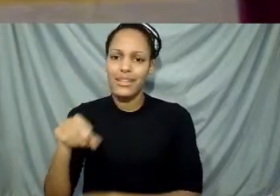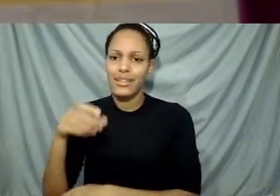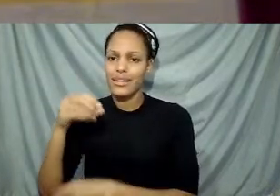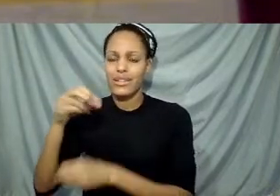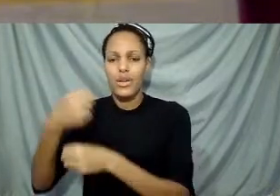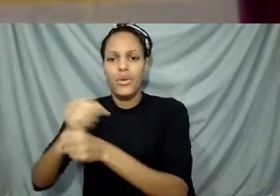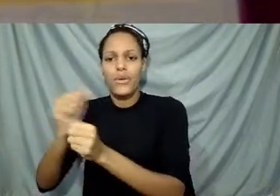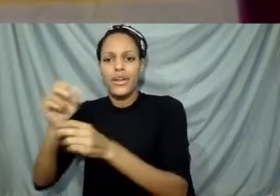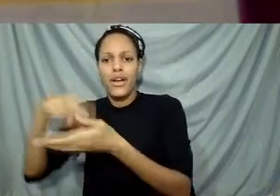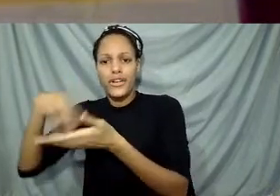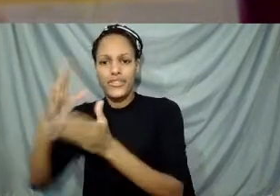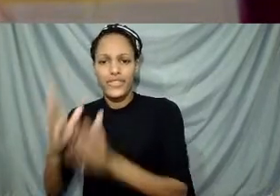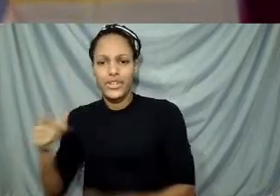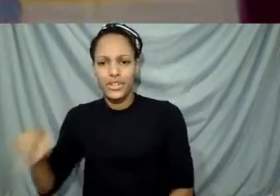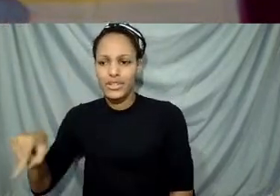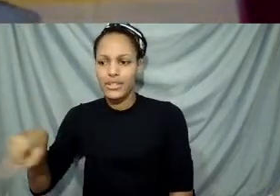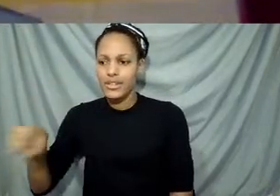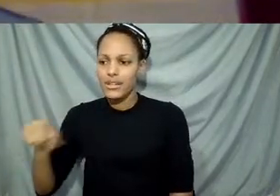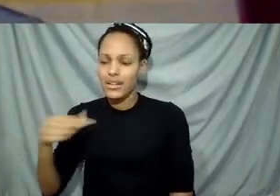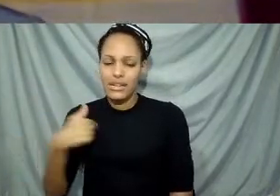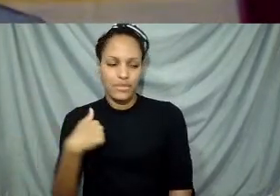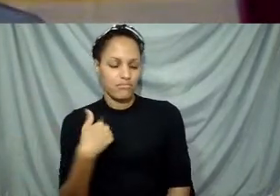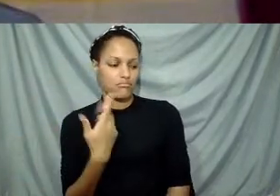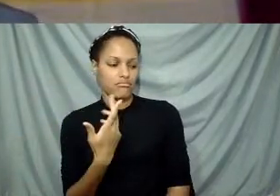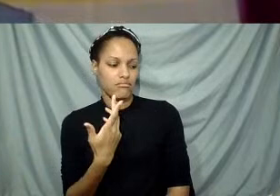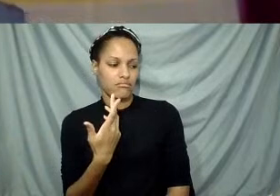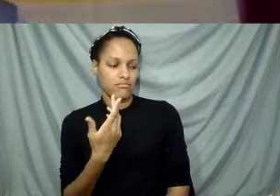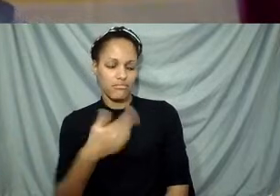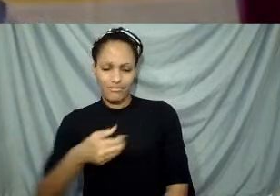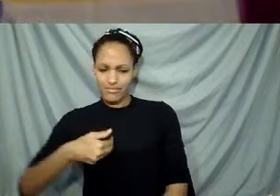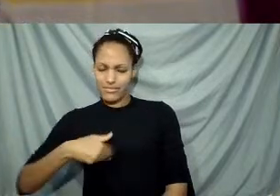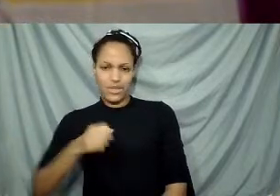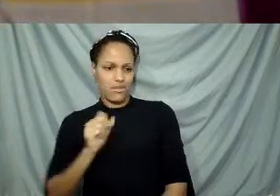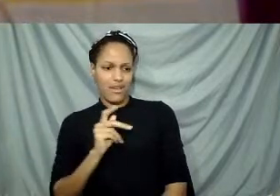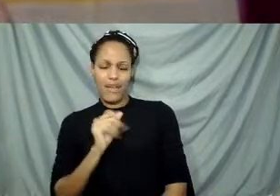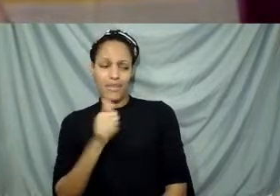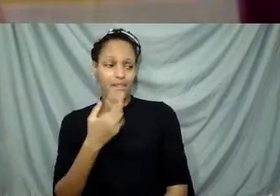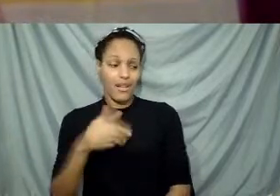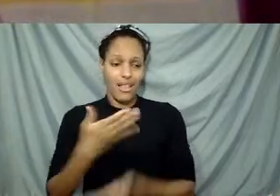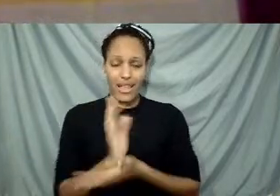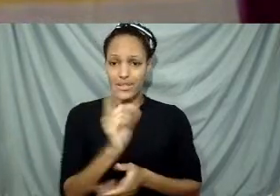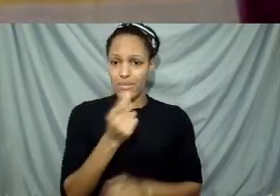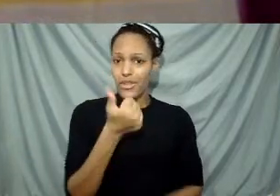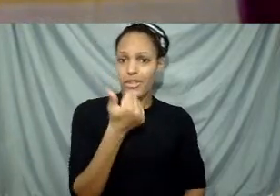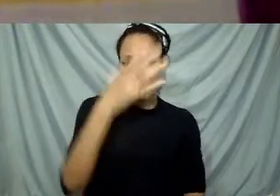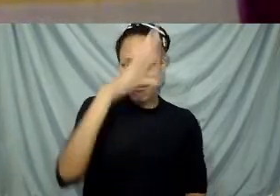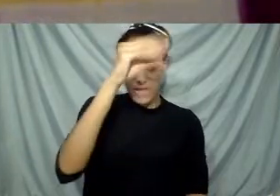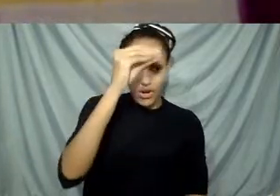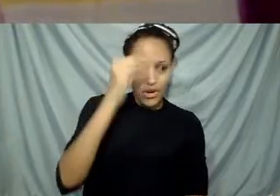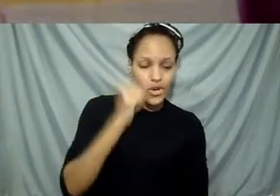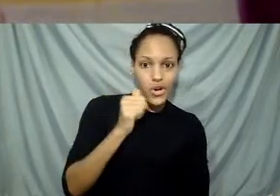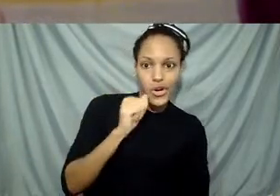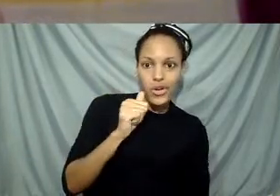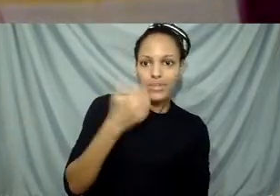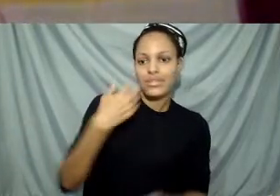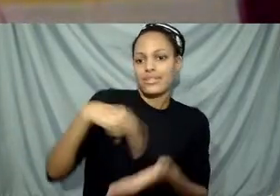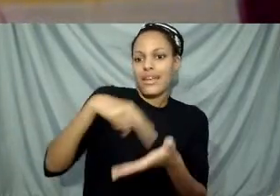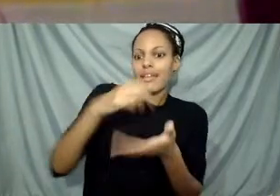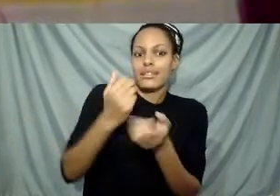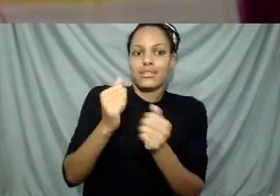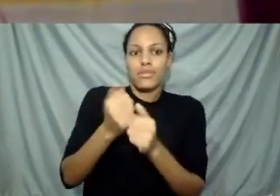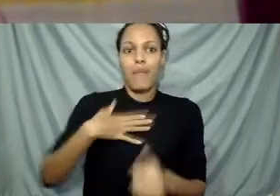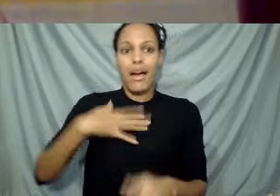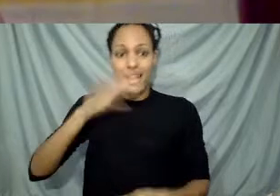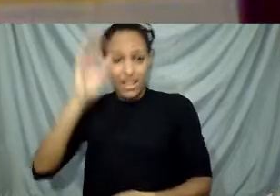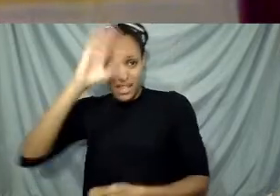in me was like, well, I'm not about to let somebody else choreograph to my man's music. Not on my watch. So despite myself, I choreographed